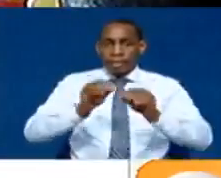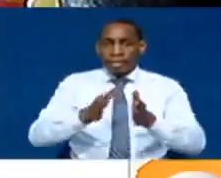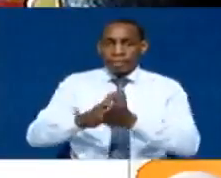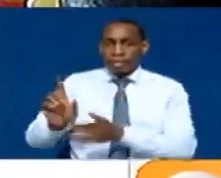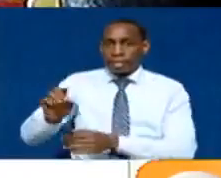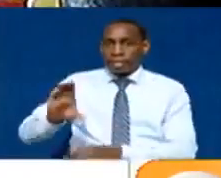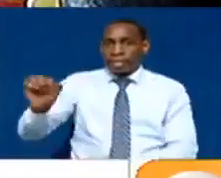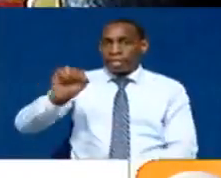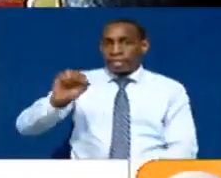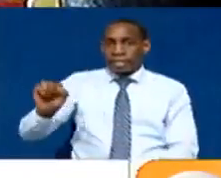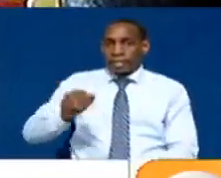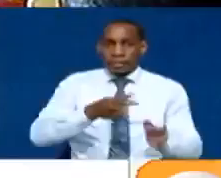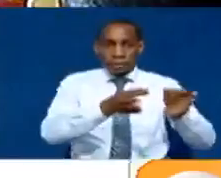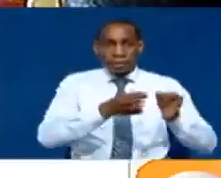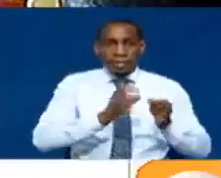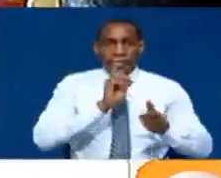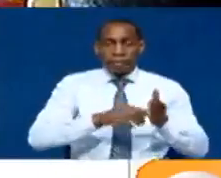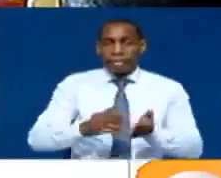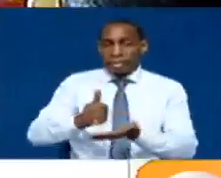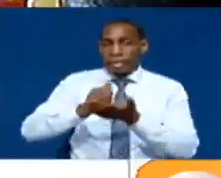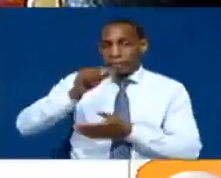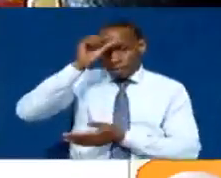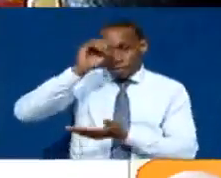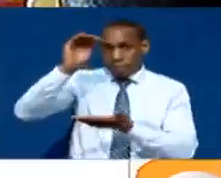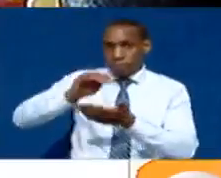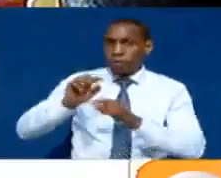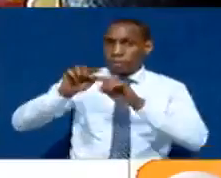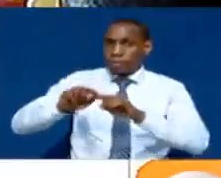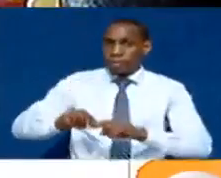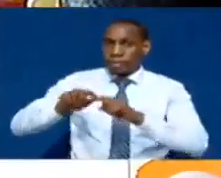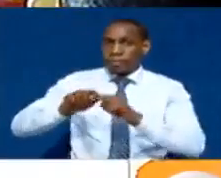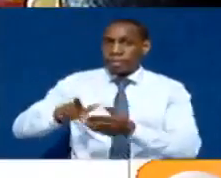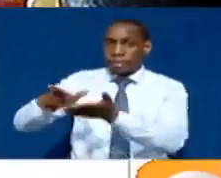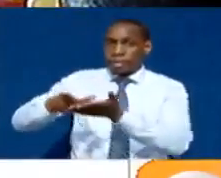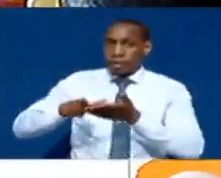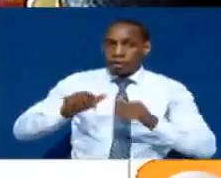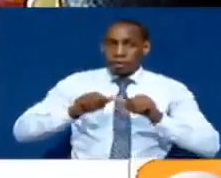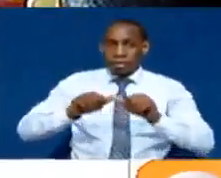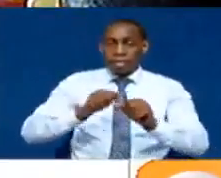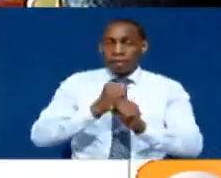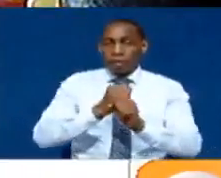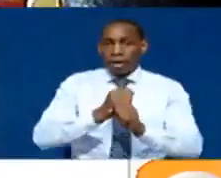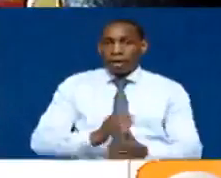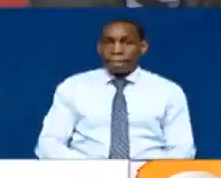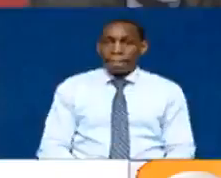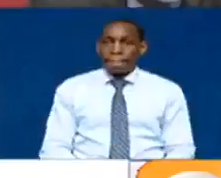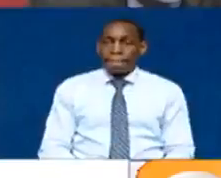Nairobi, CS Ukur Yatani said this would help the government cut reliance on debt to sustain its operations.